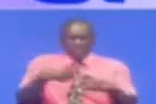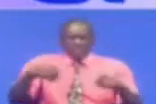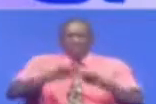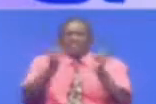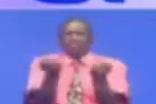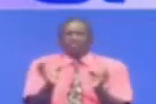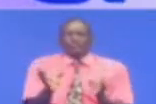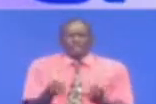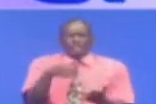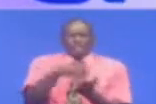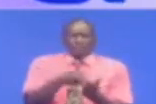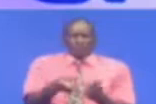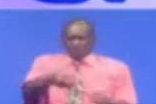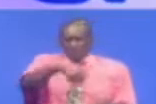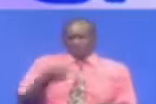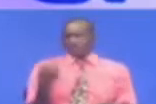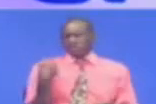including our recently